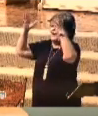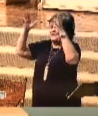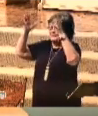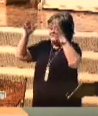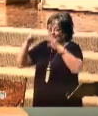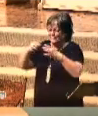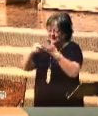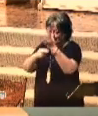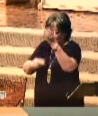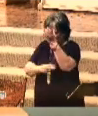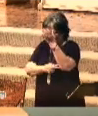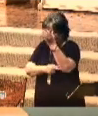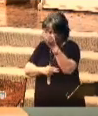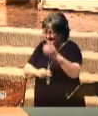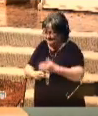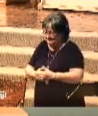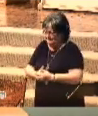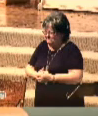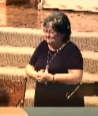pontoon bridge.